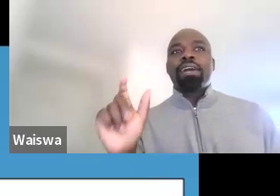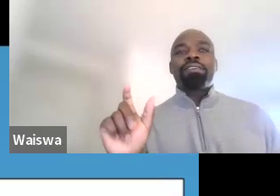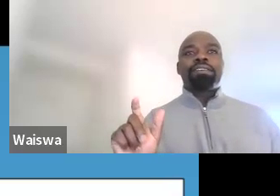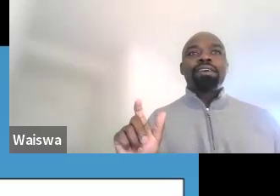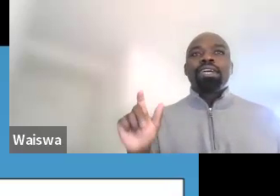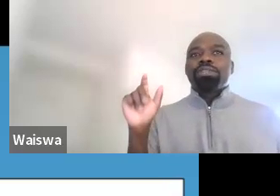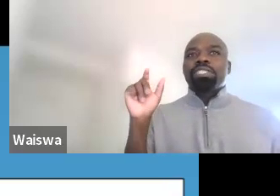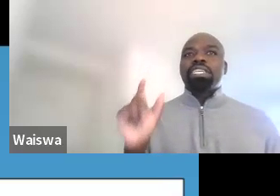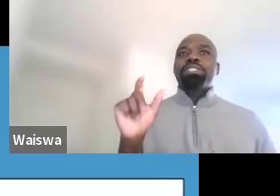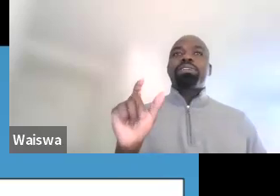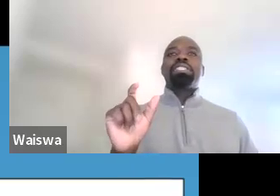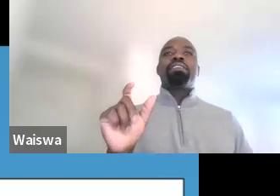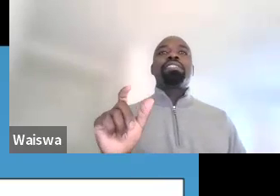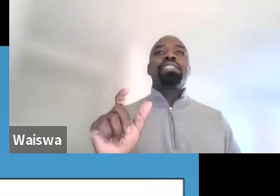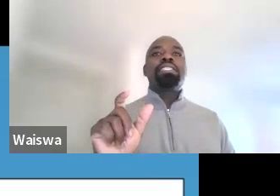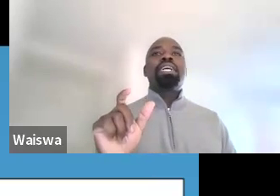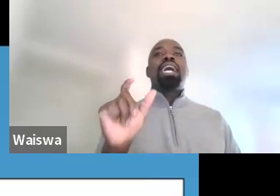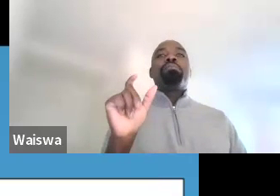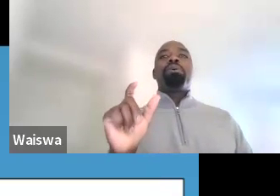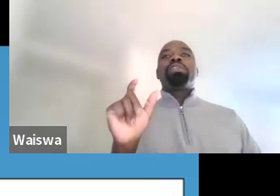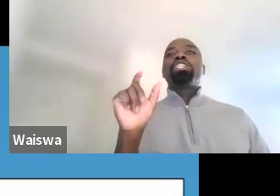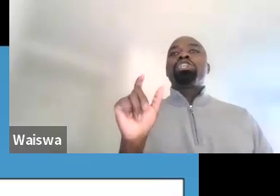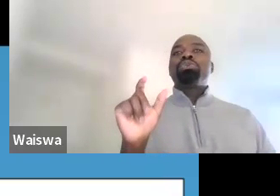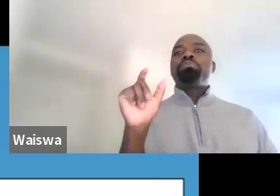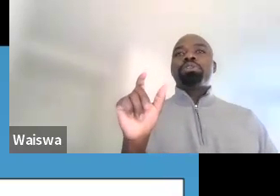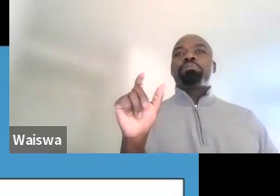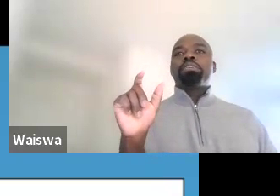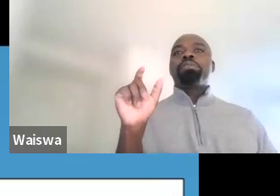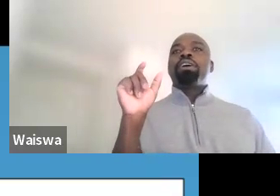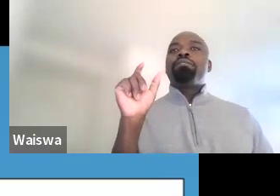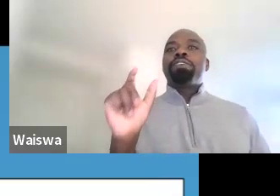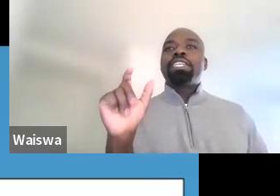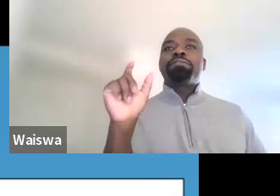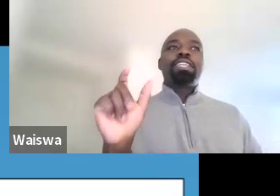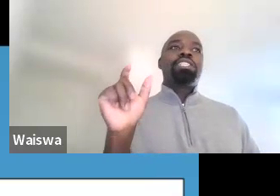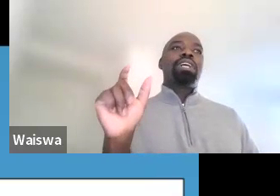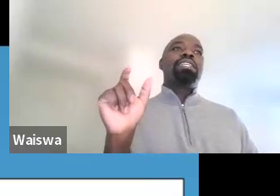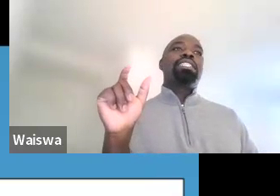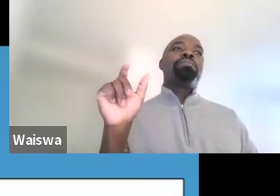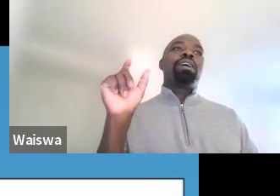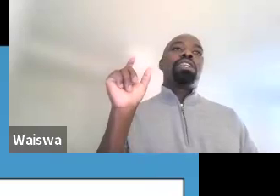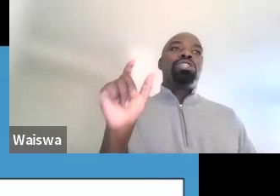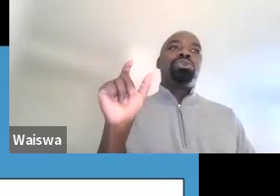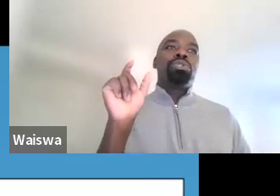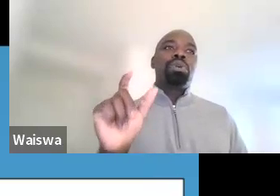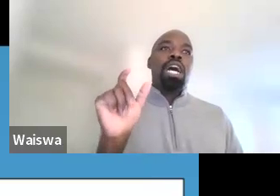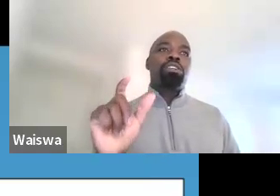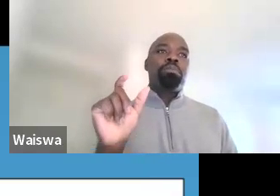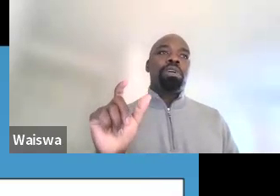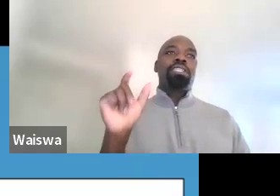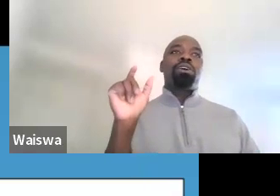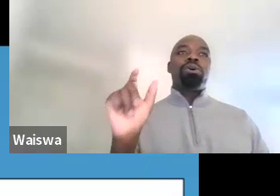have access to essential services, and more than 2 billion people face financial hardship due